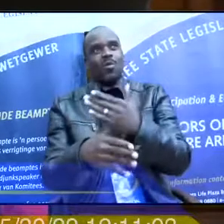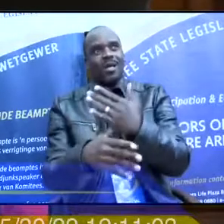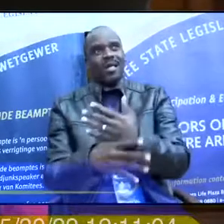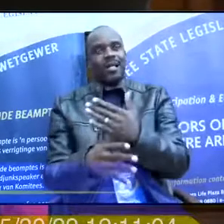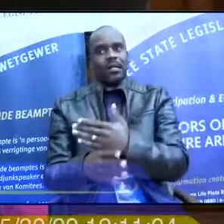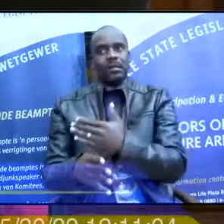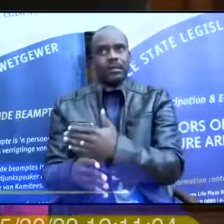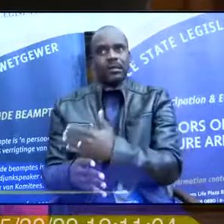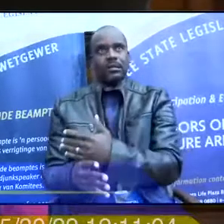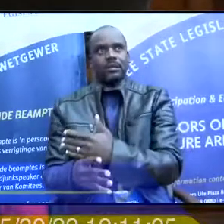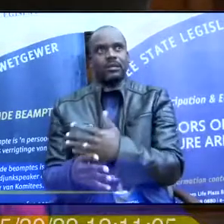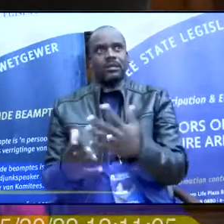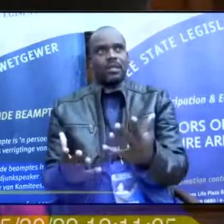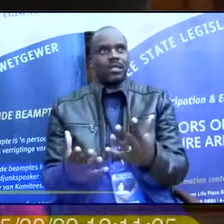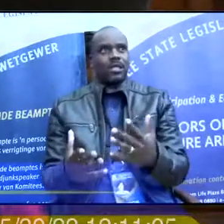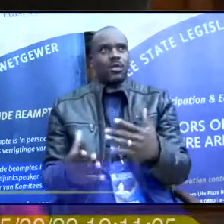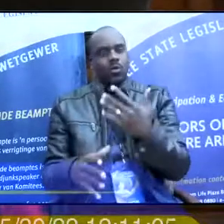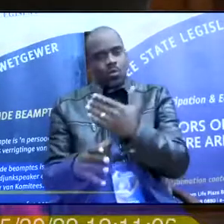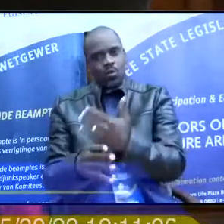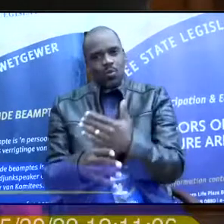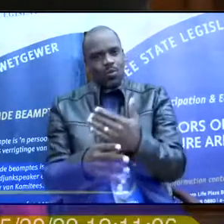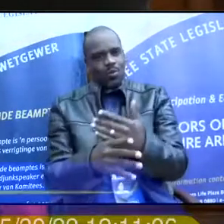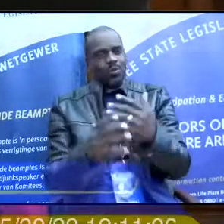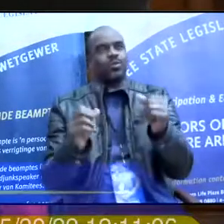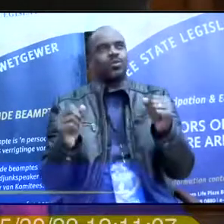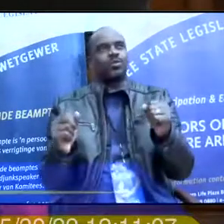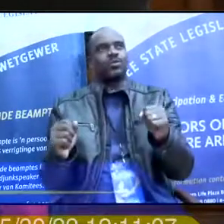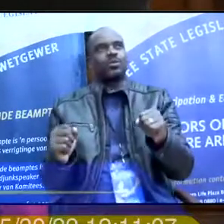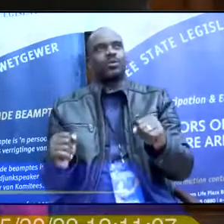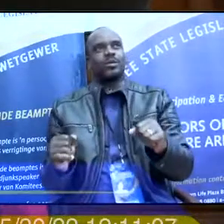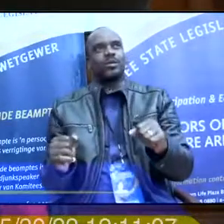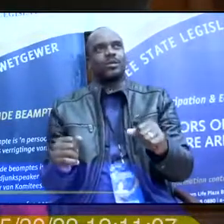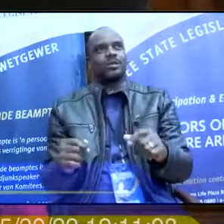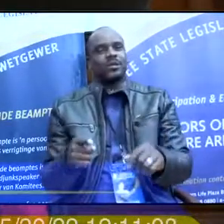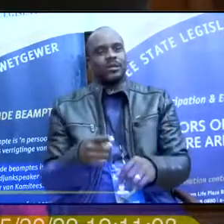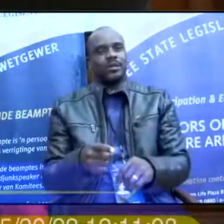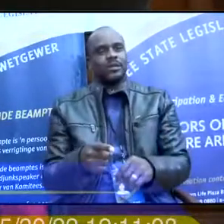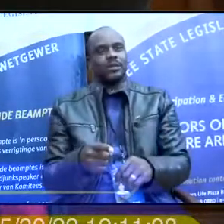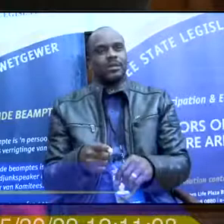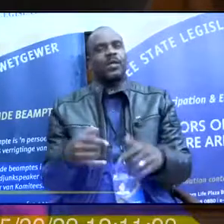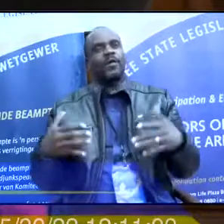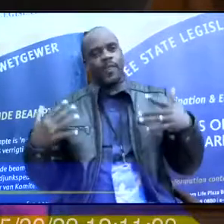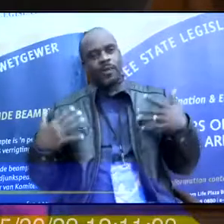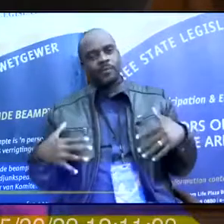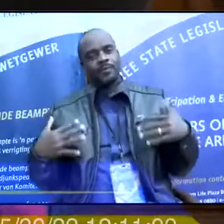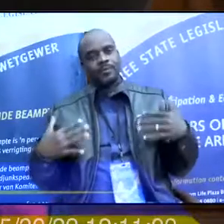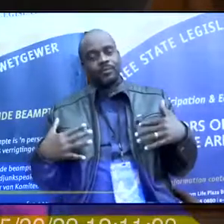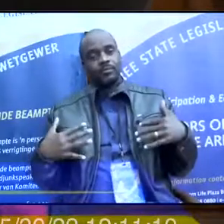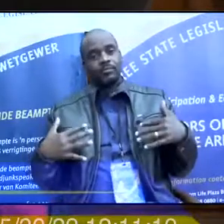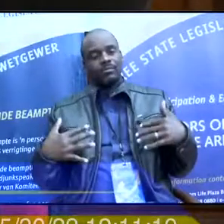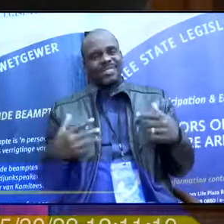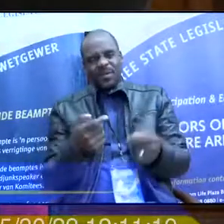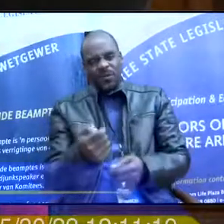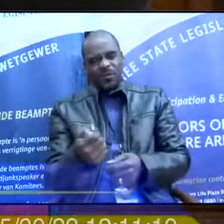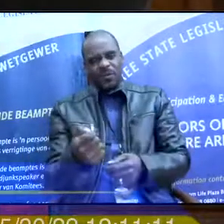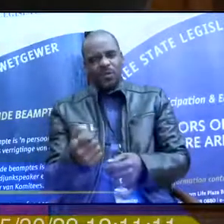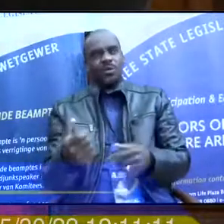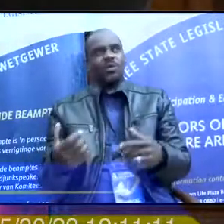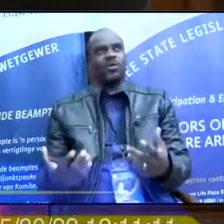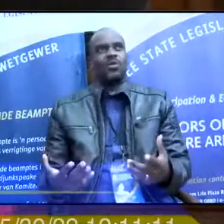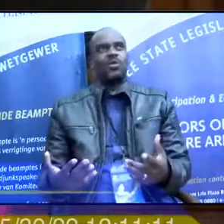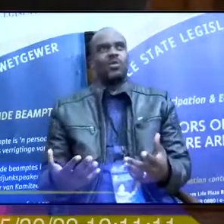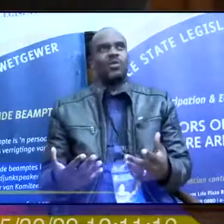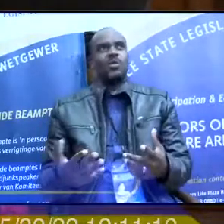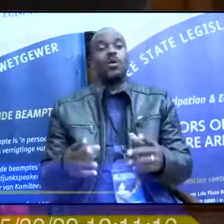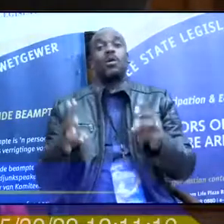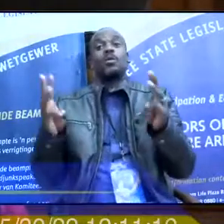waking for the money that he or she gets there's very few if they exist people who'll be happy to get